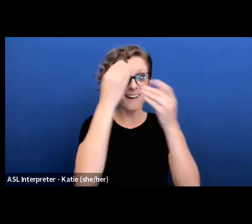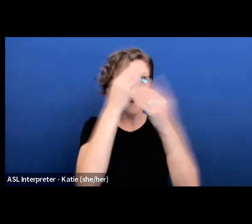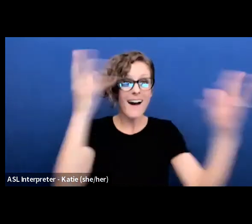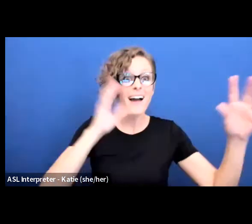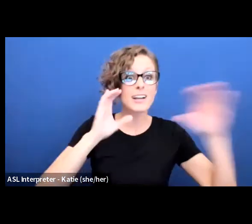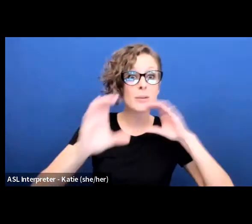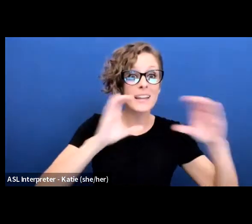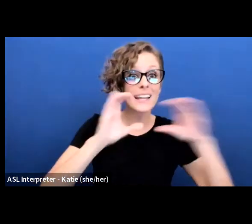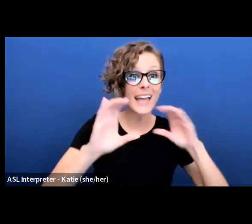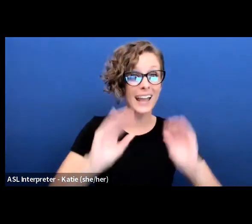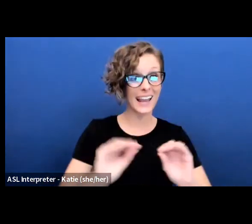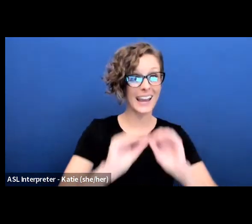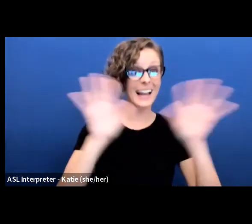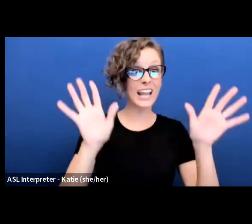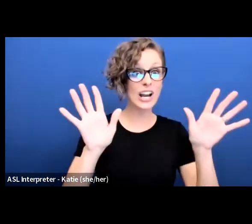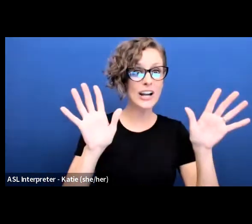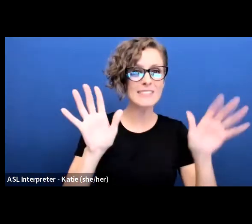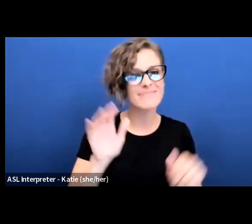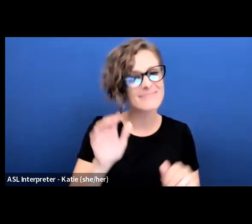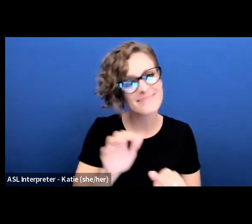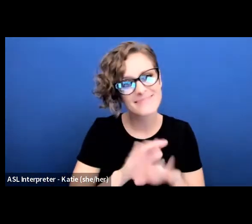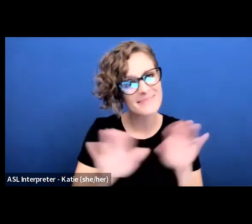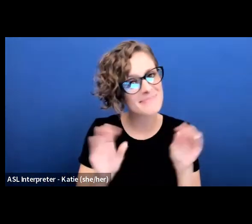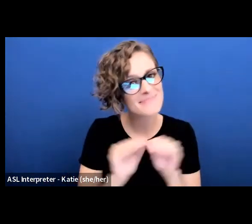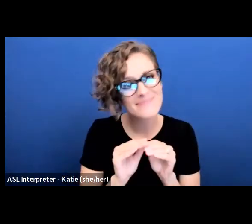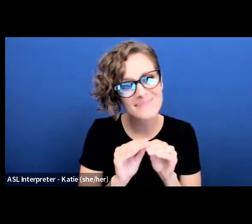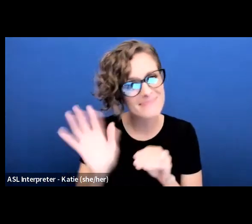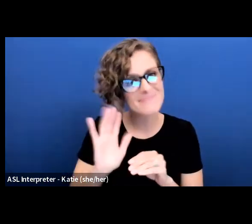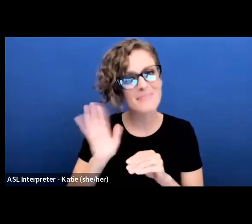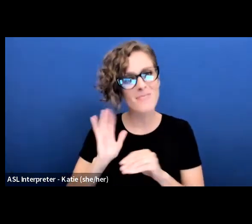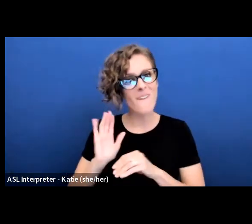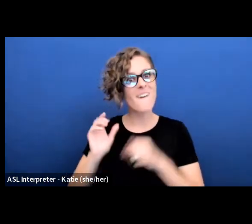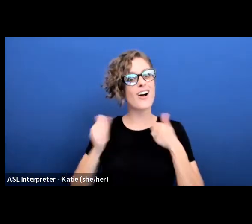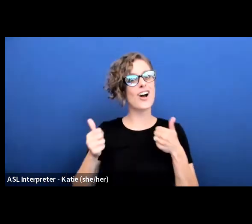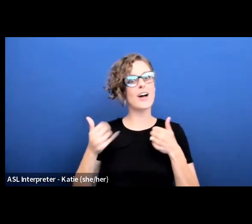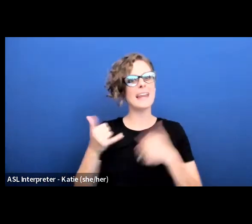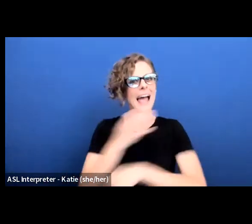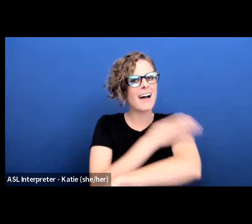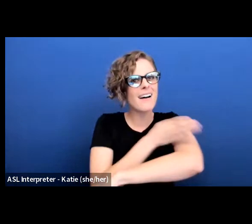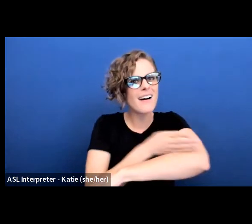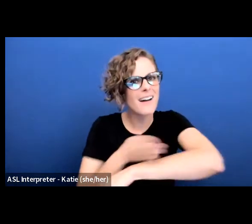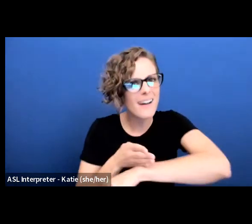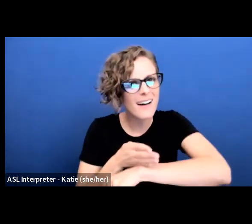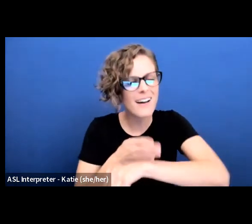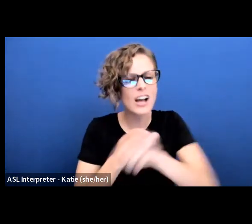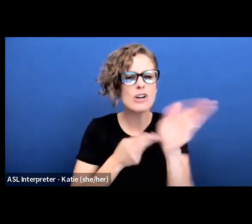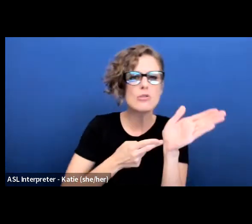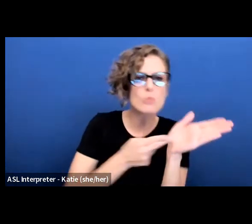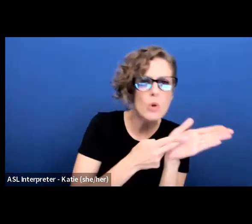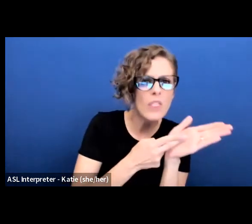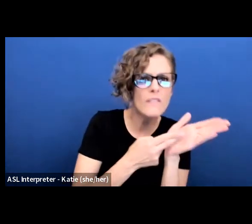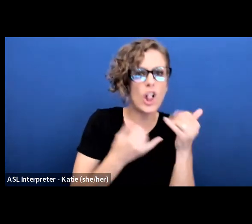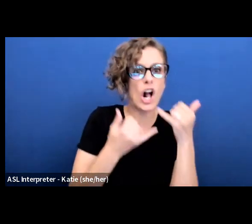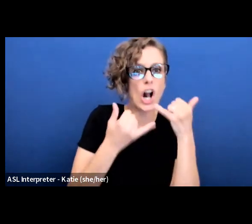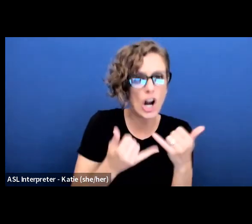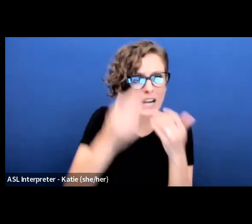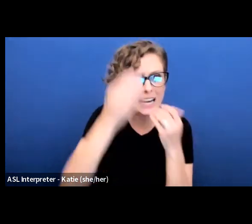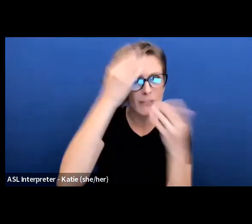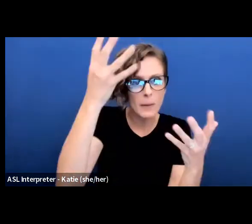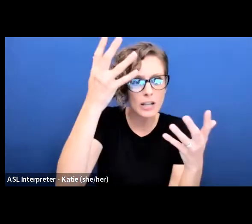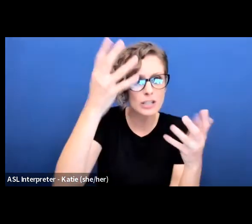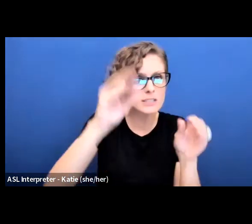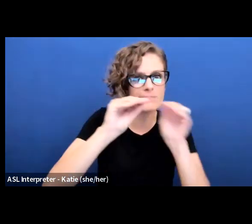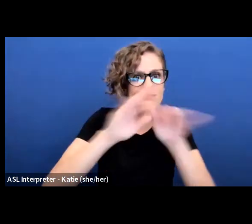this pandemic in a way that is clear and truthful and current. And it is leaving people to assume that